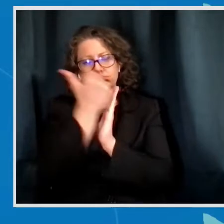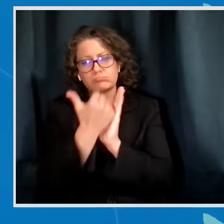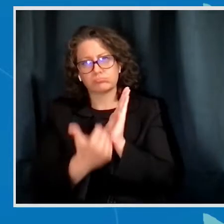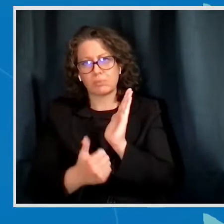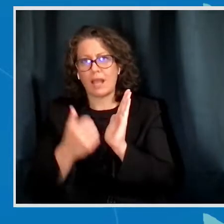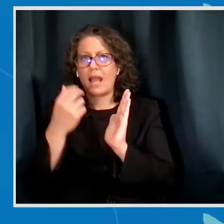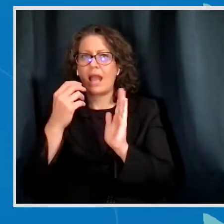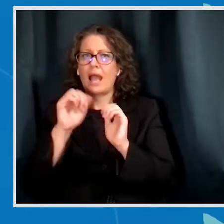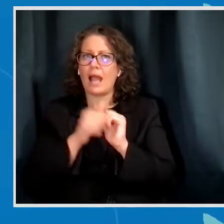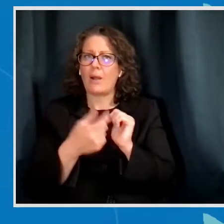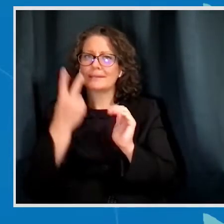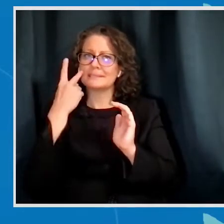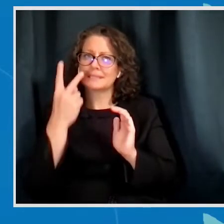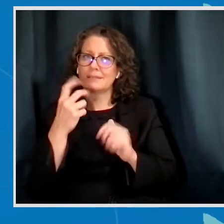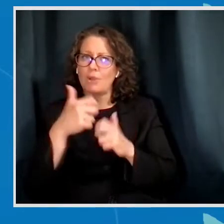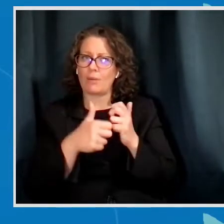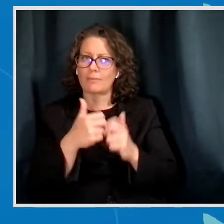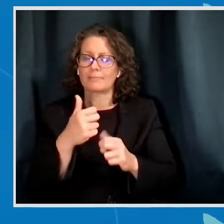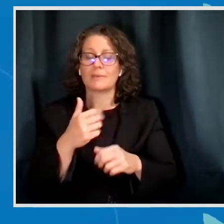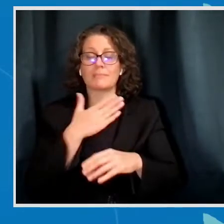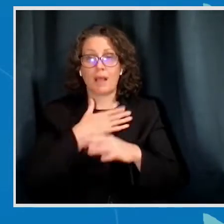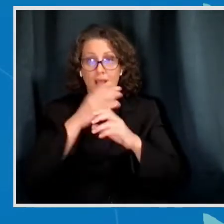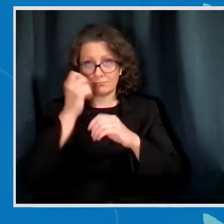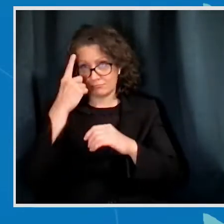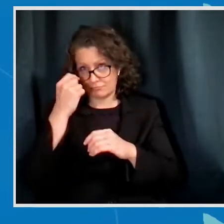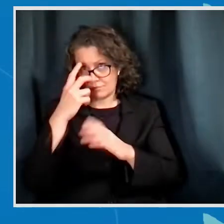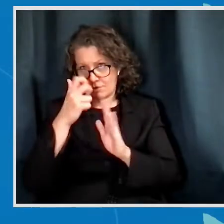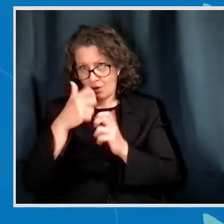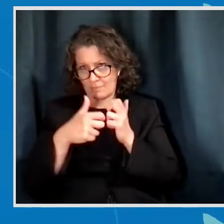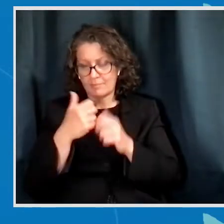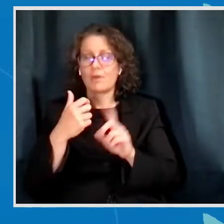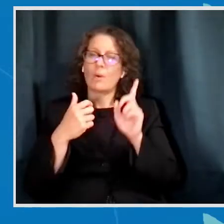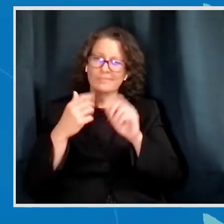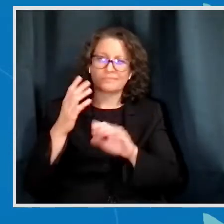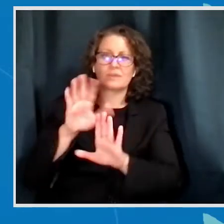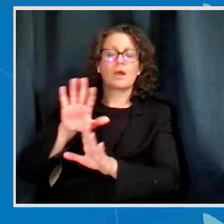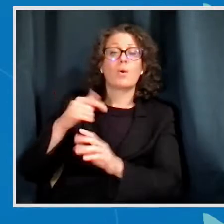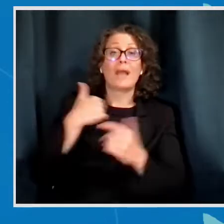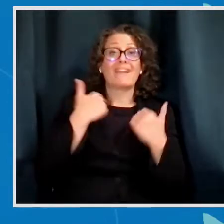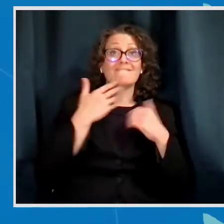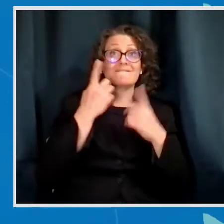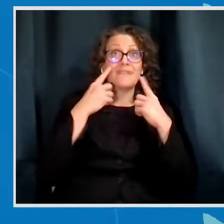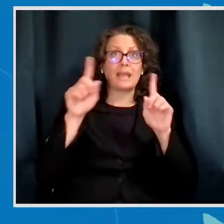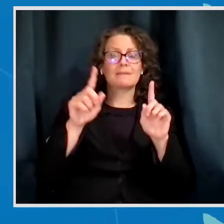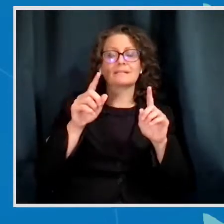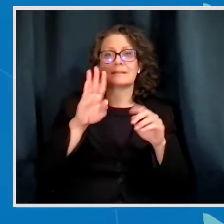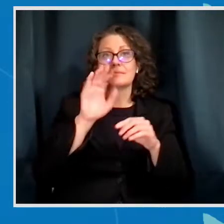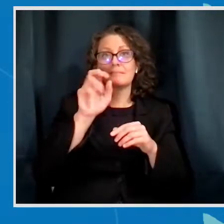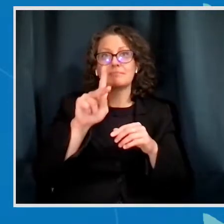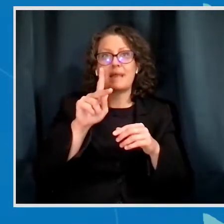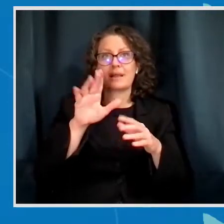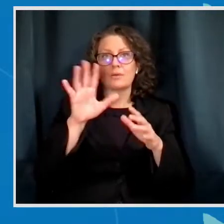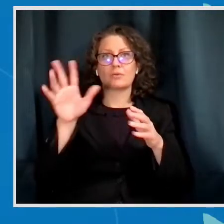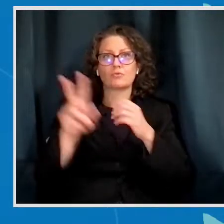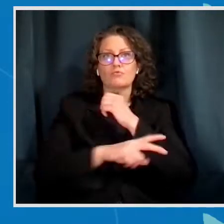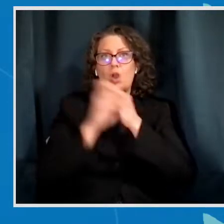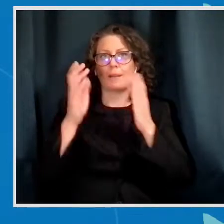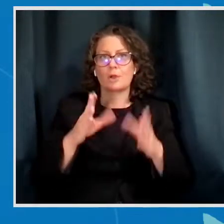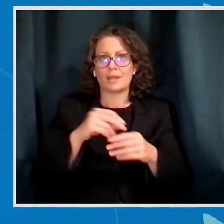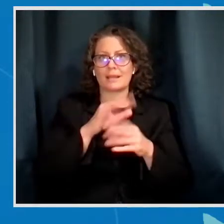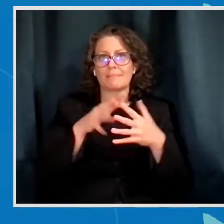And I see the problem. We had a famous bank robber in America called Willie Sutton, who was asked, why do you rob banks? He says, well, that's where the money